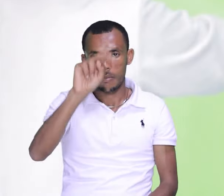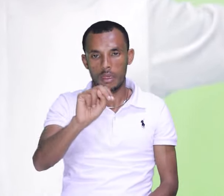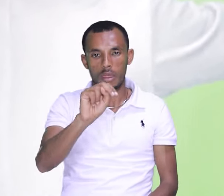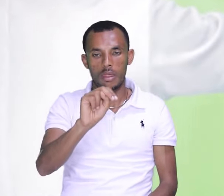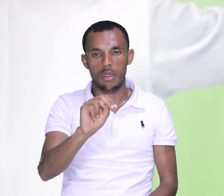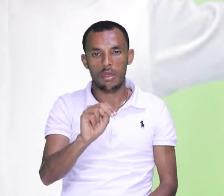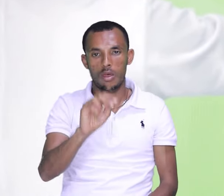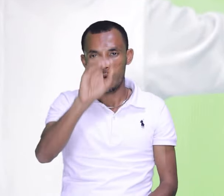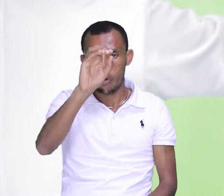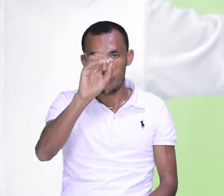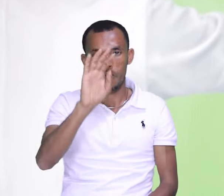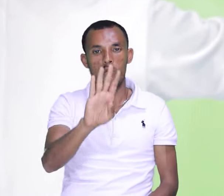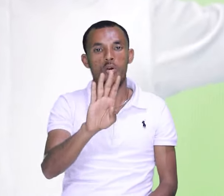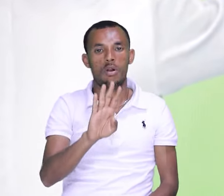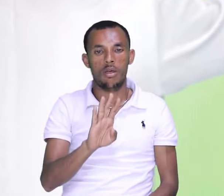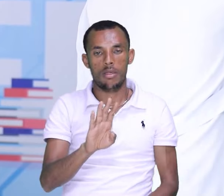MnO4